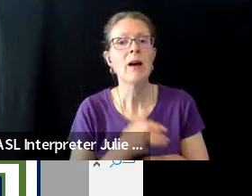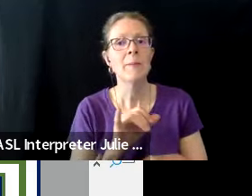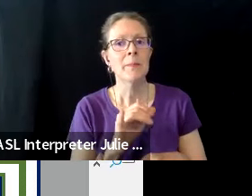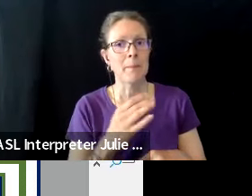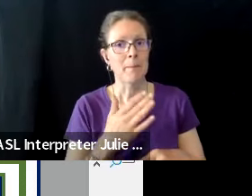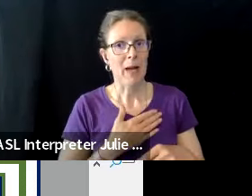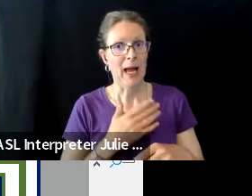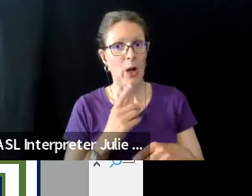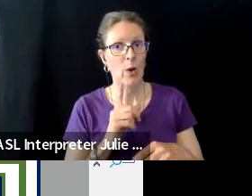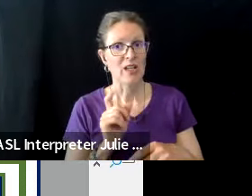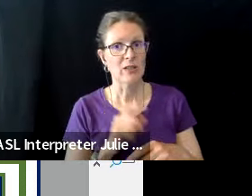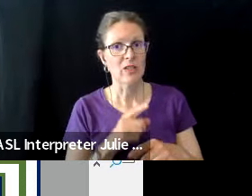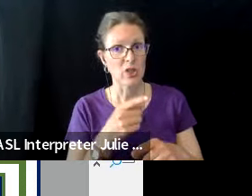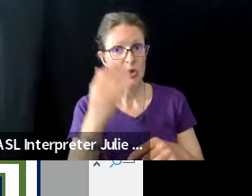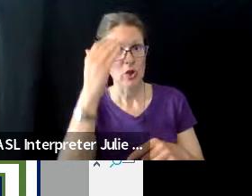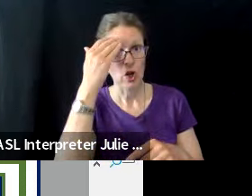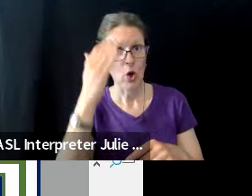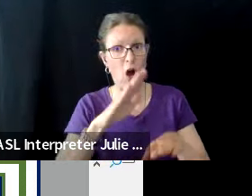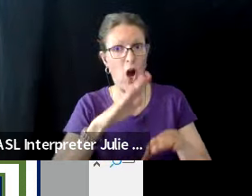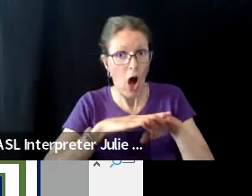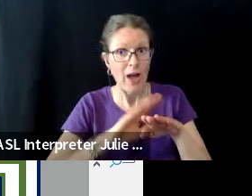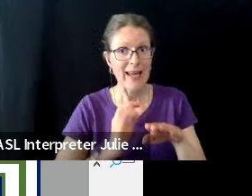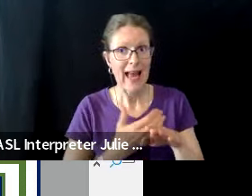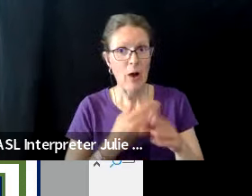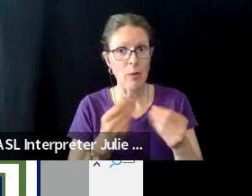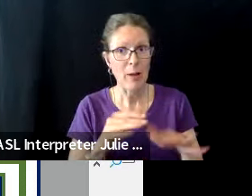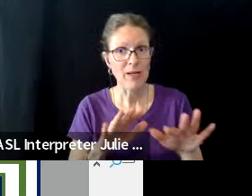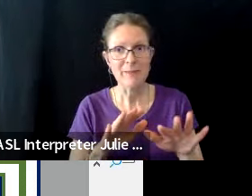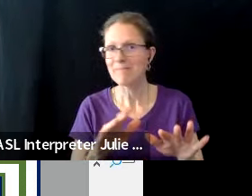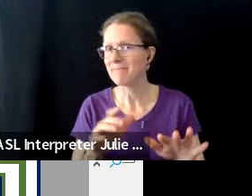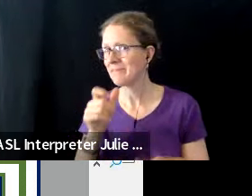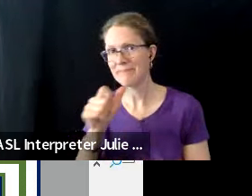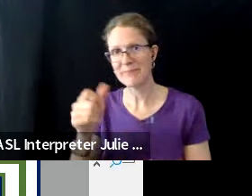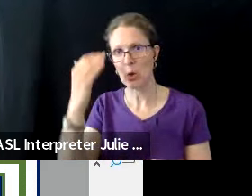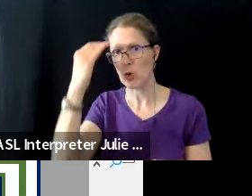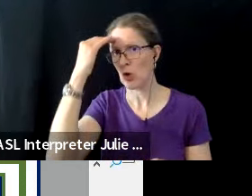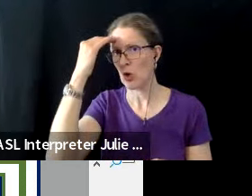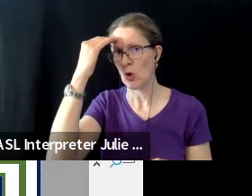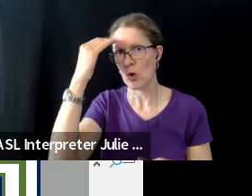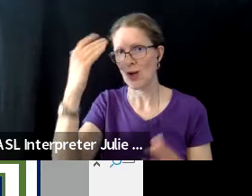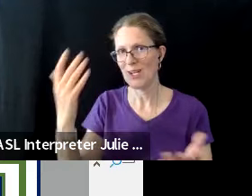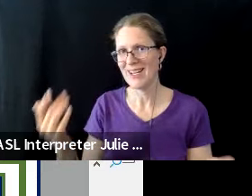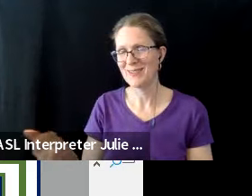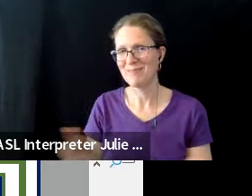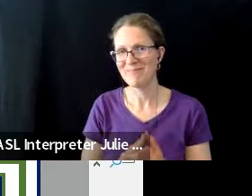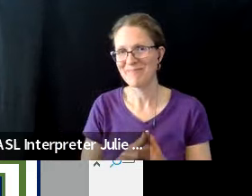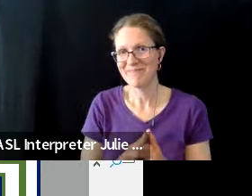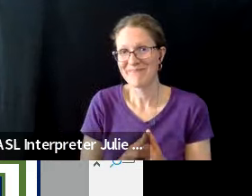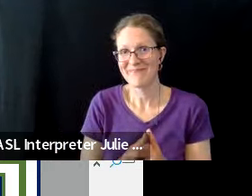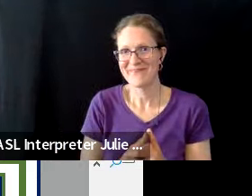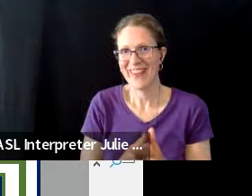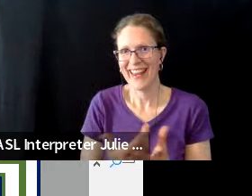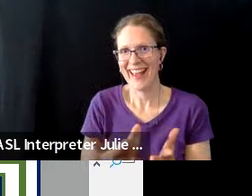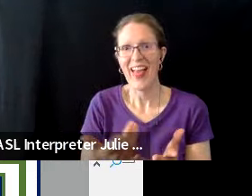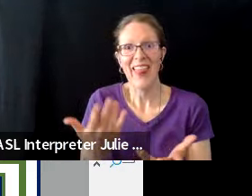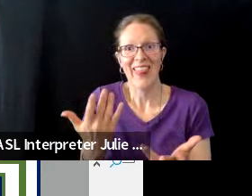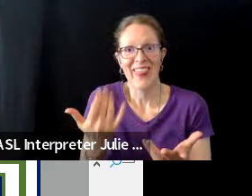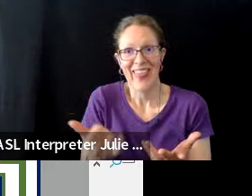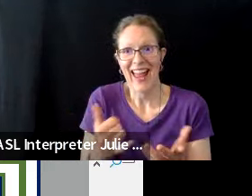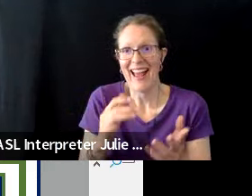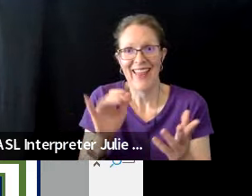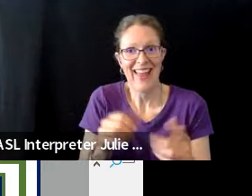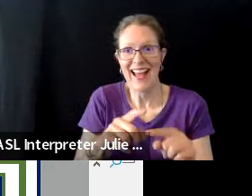is it, do you know if it's on our property or I do not know that. if that's going to be what it hinges on?